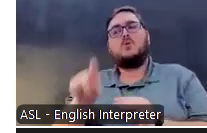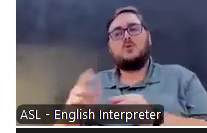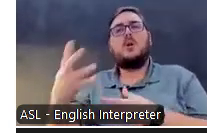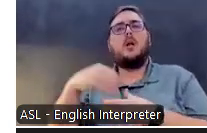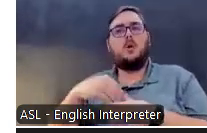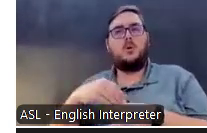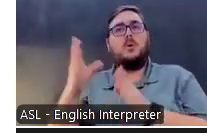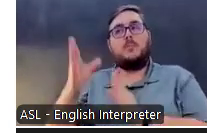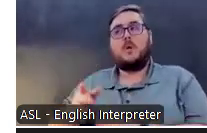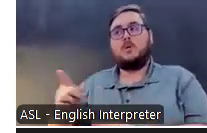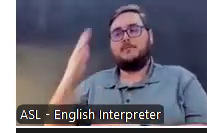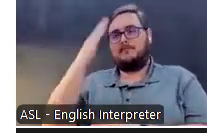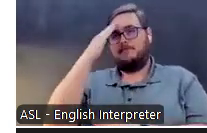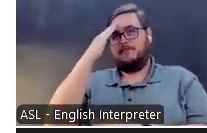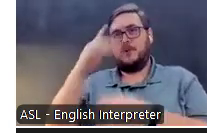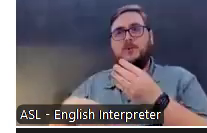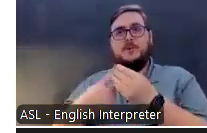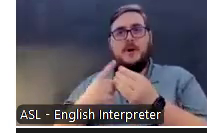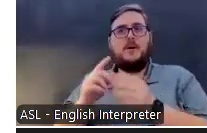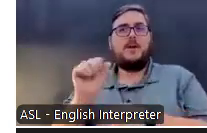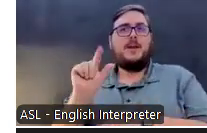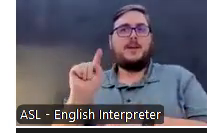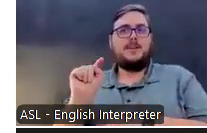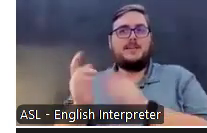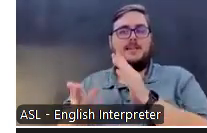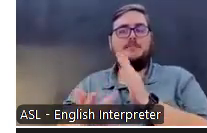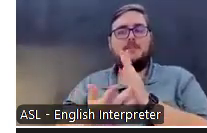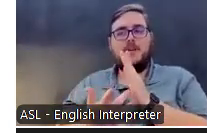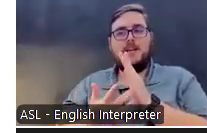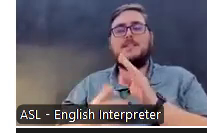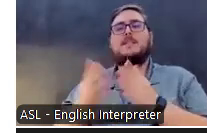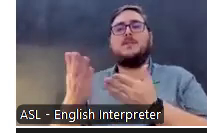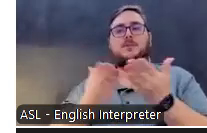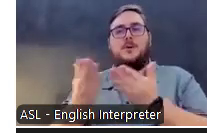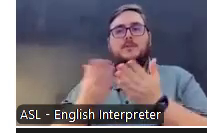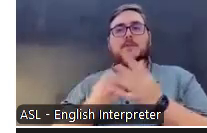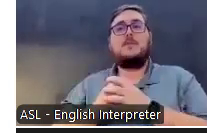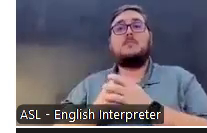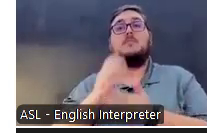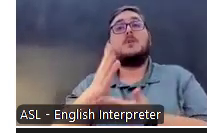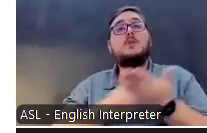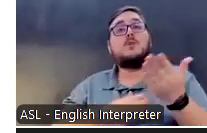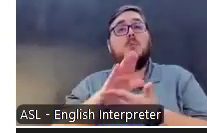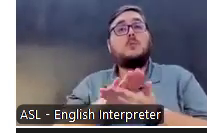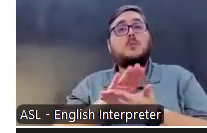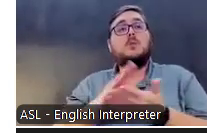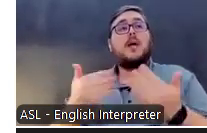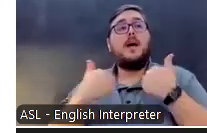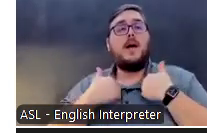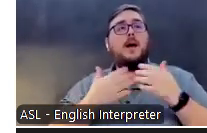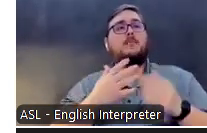meeting. Some school districts have AT specialists or someone with more knowledge about AT on